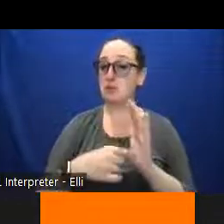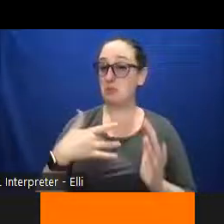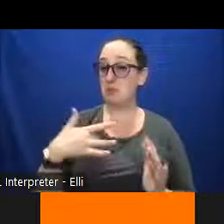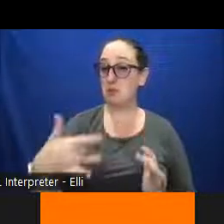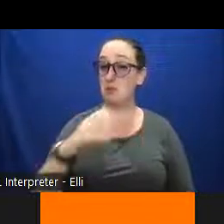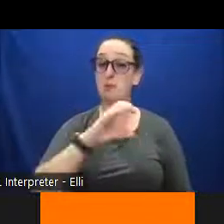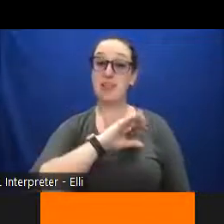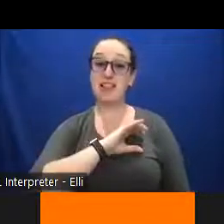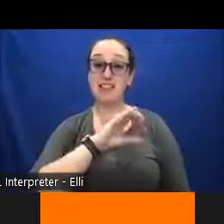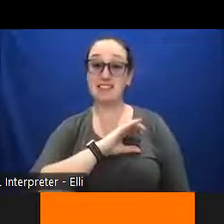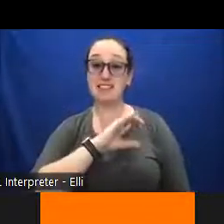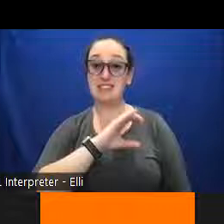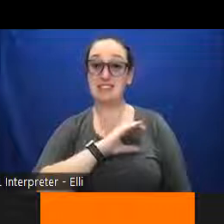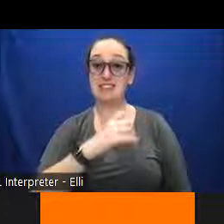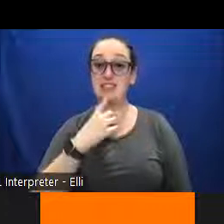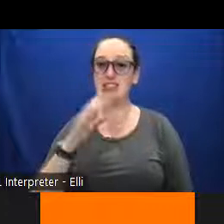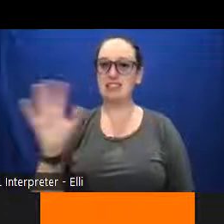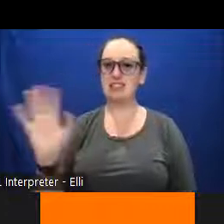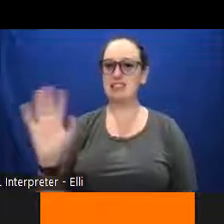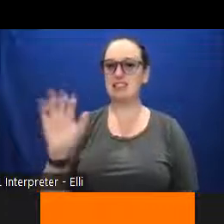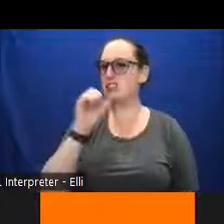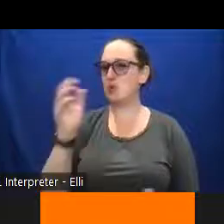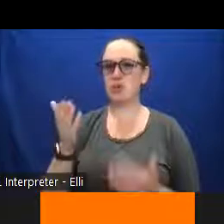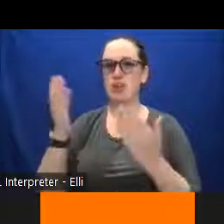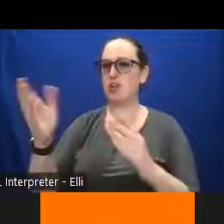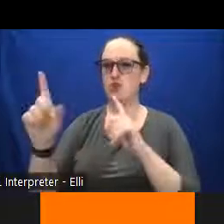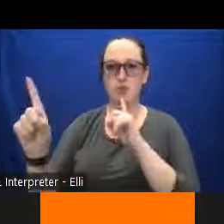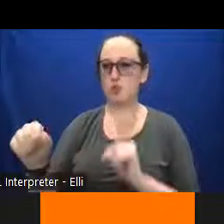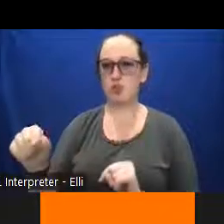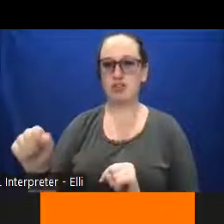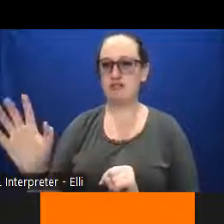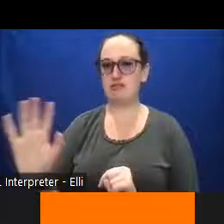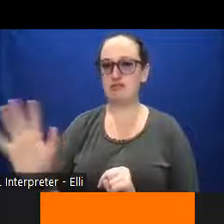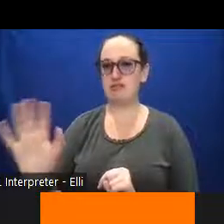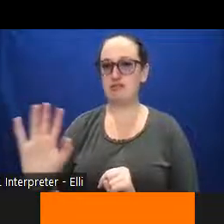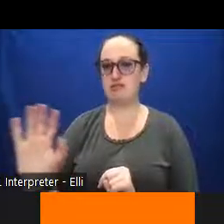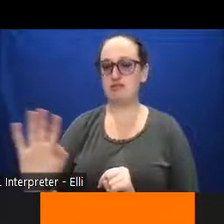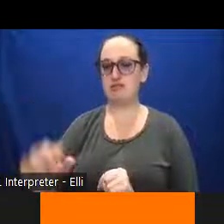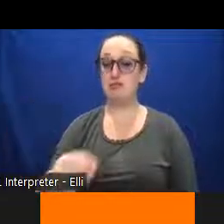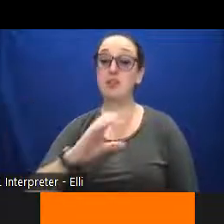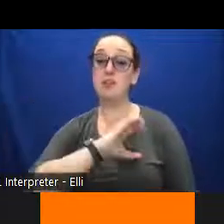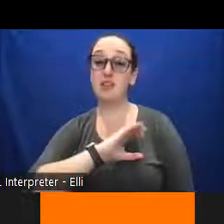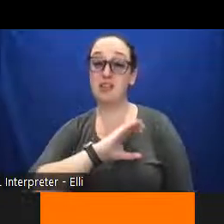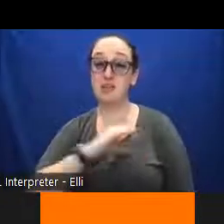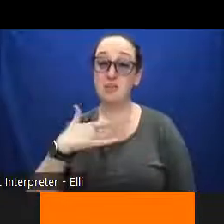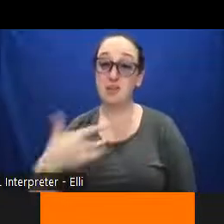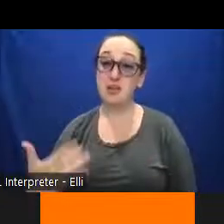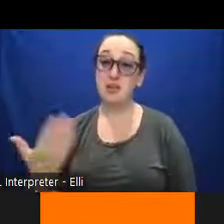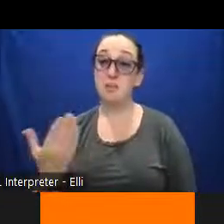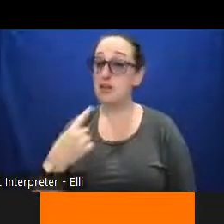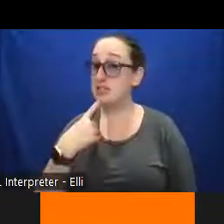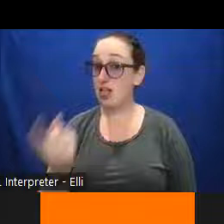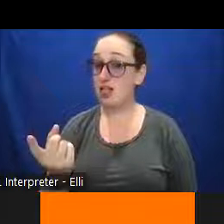enforcement discourages victims from making reports in the first place. Law enforcement might tell the